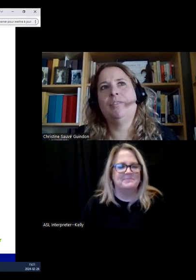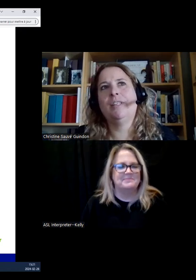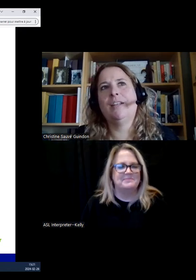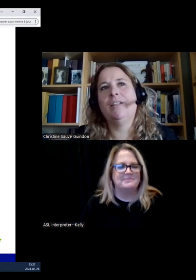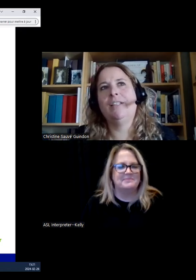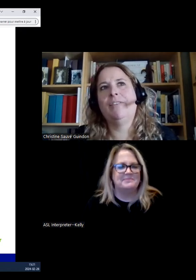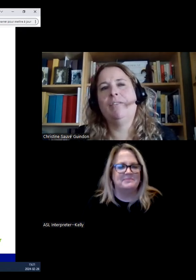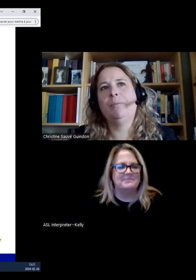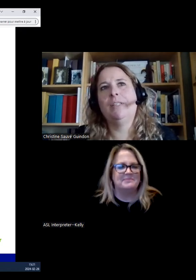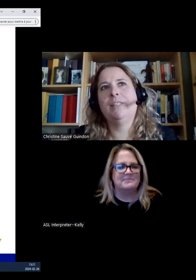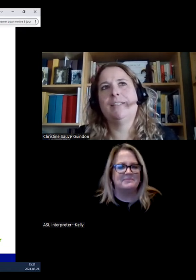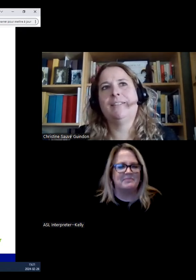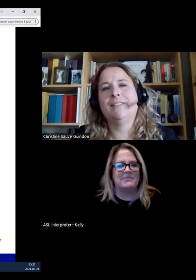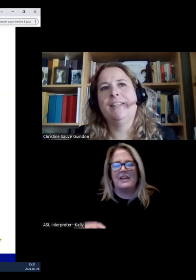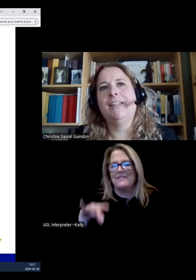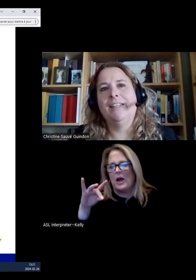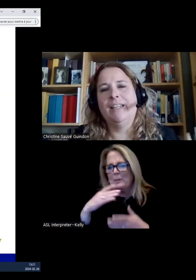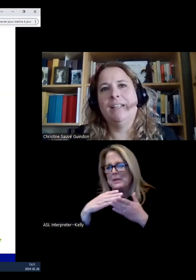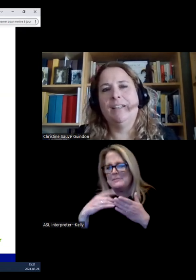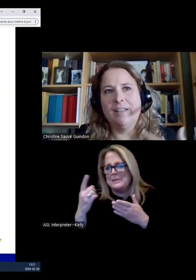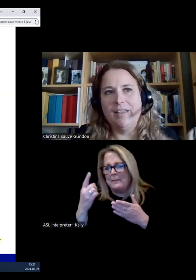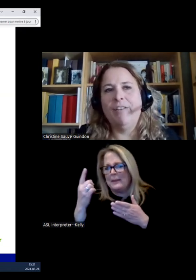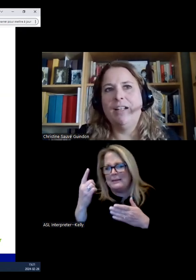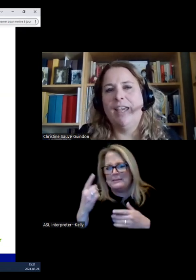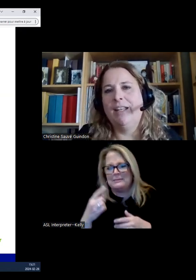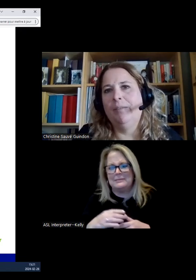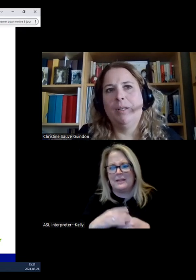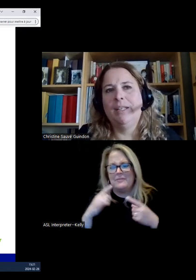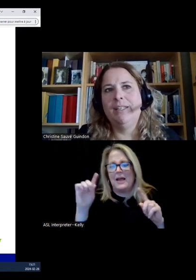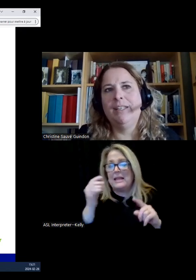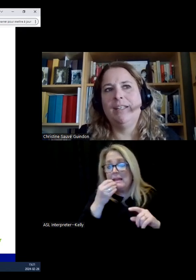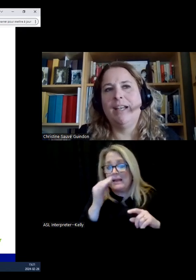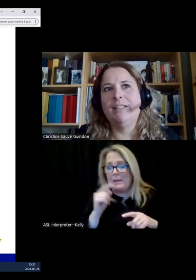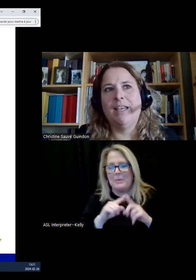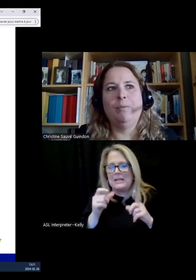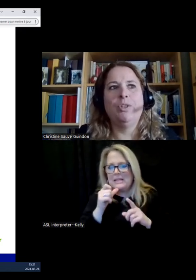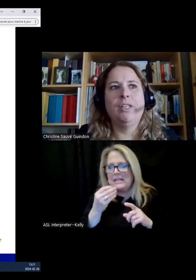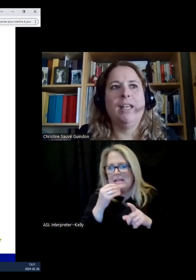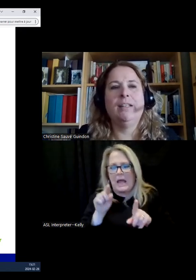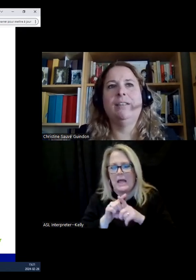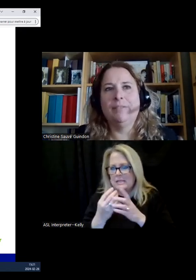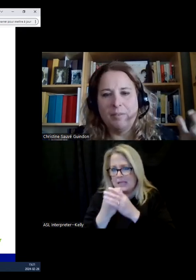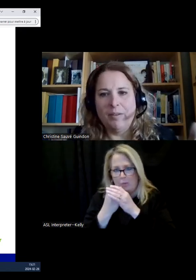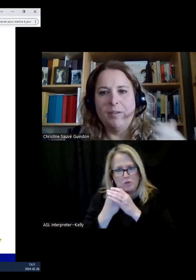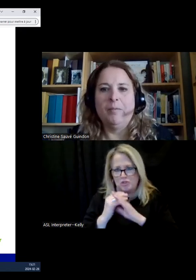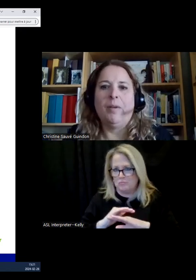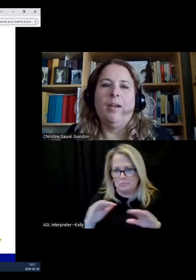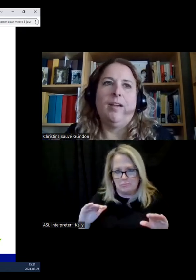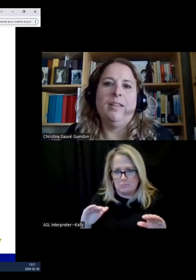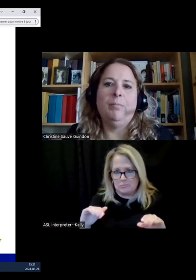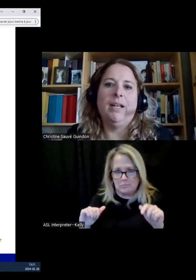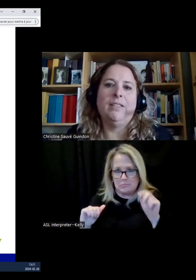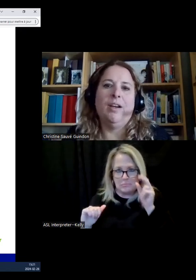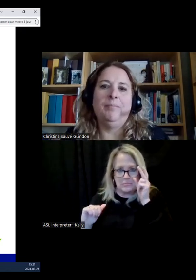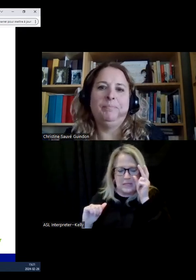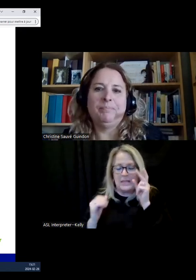Residual, he found a piece. And he finally ate it, but he didn't eat it as a sandwich. He ate it a